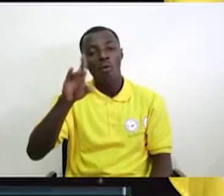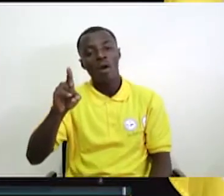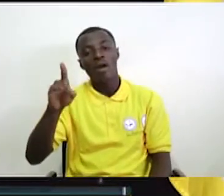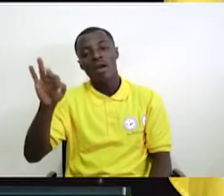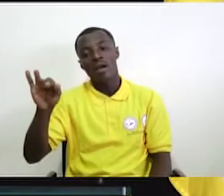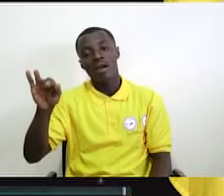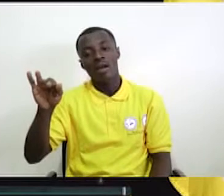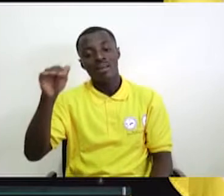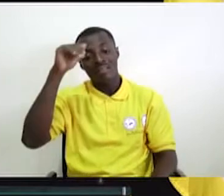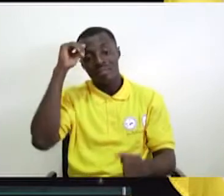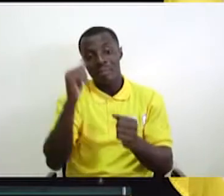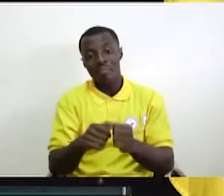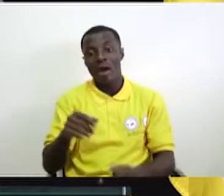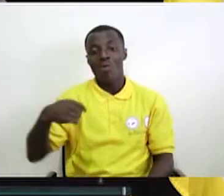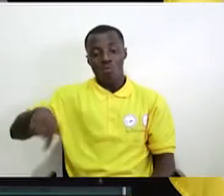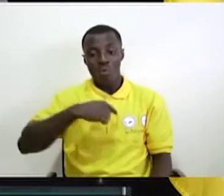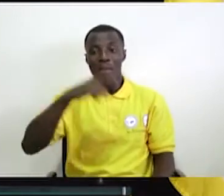the gospel must first